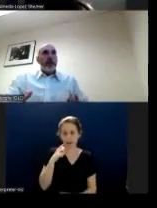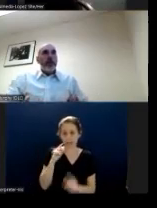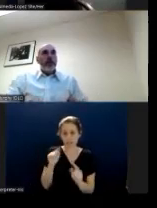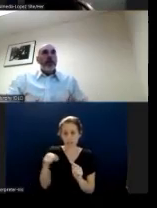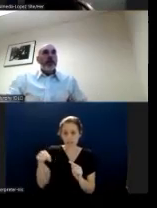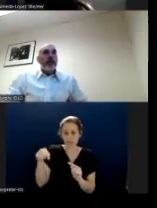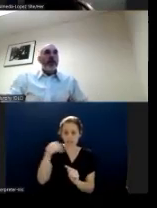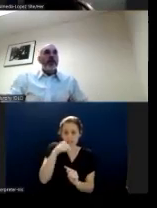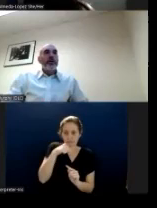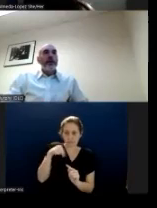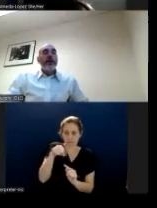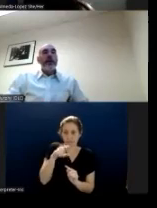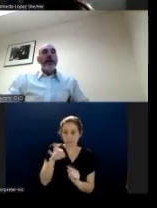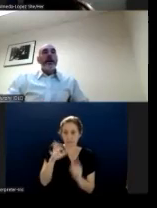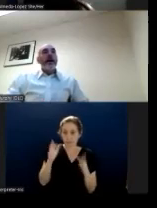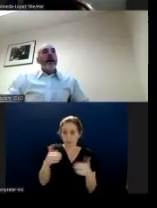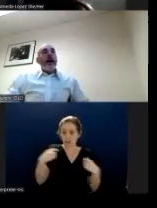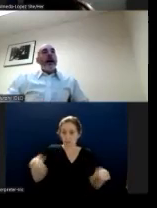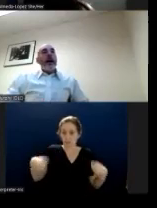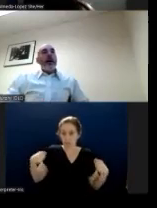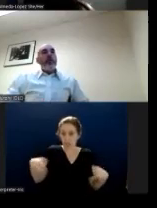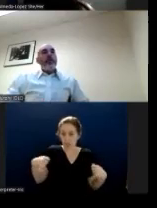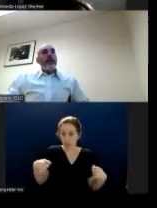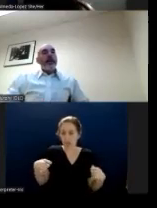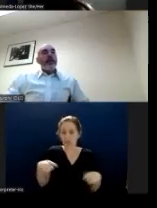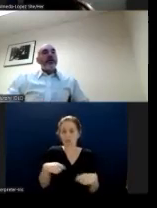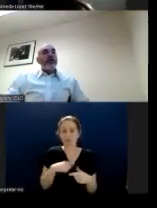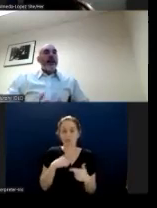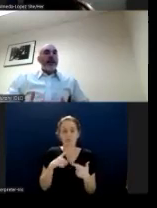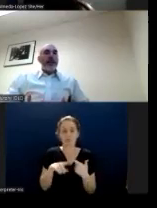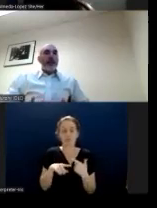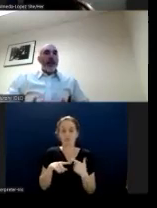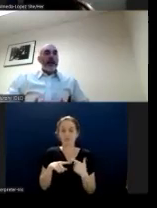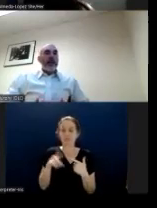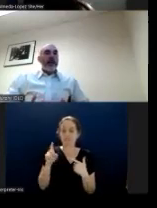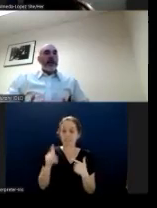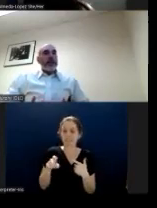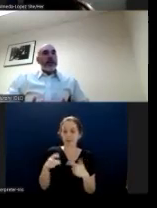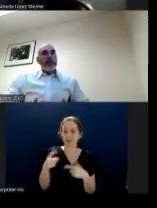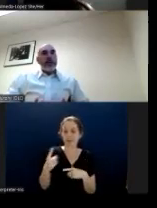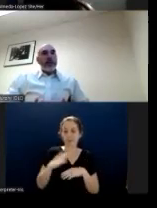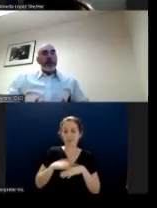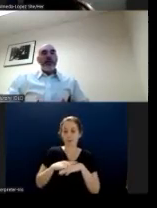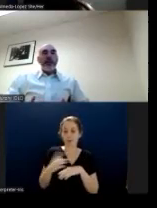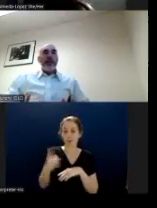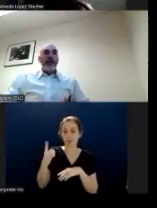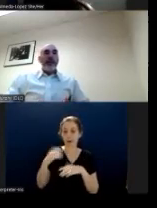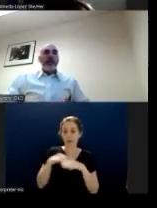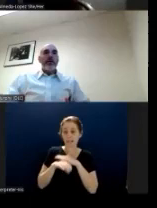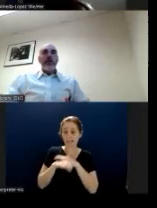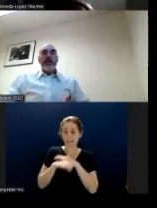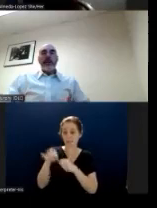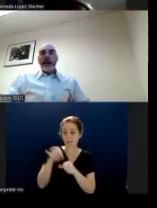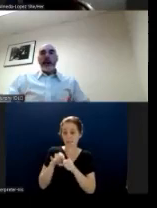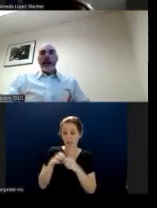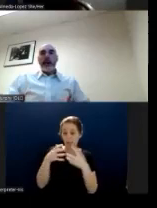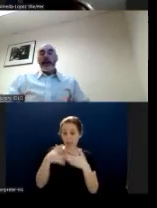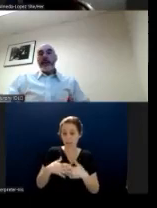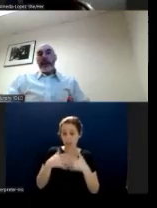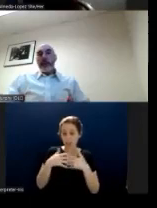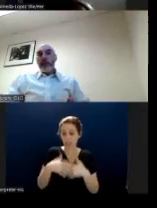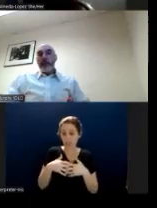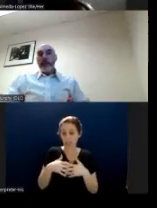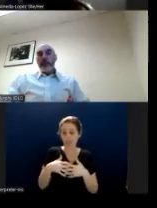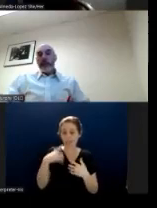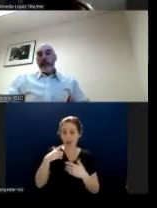space for a person using a wheelchair. There should be at least one accessible voting machine. It should be on